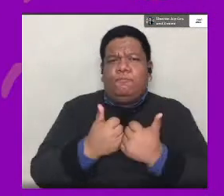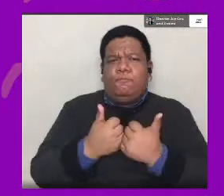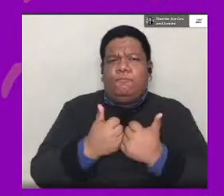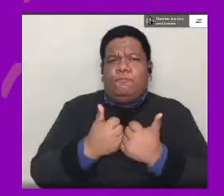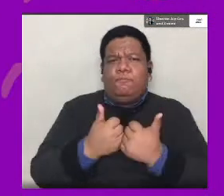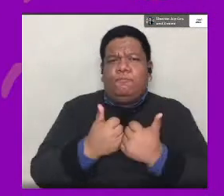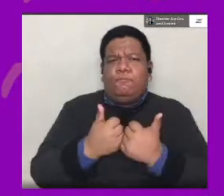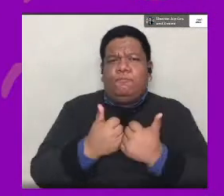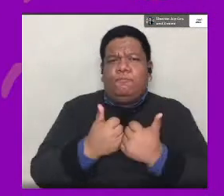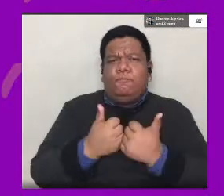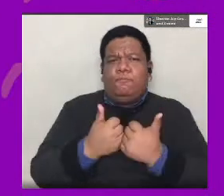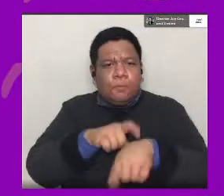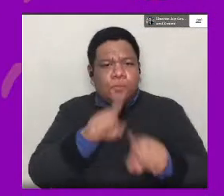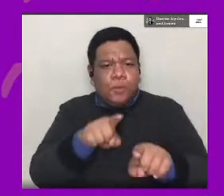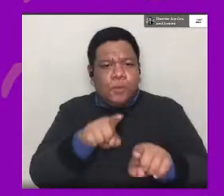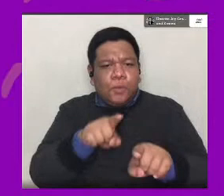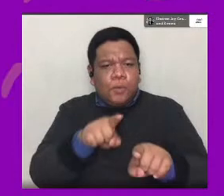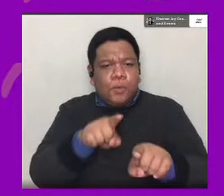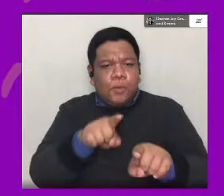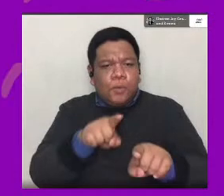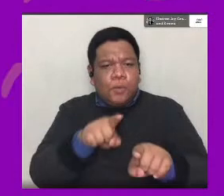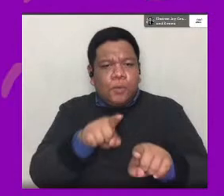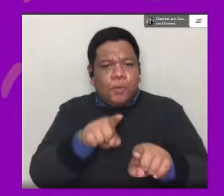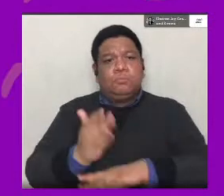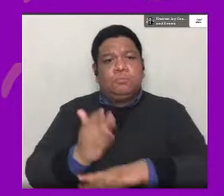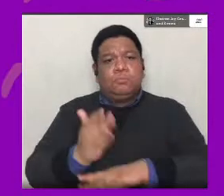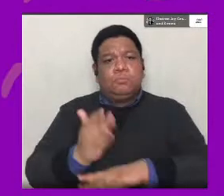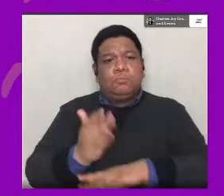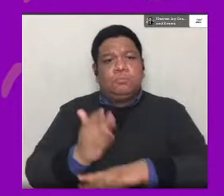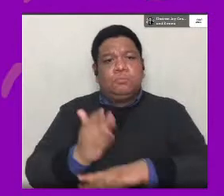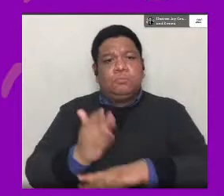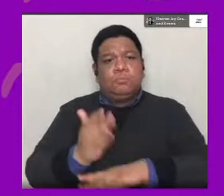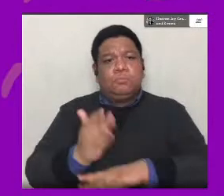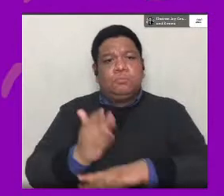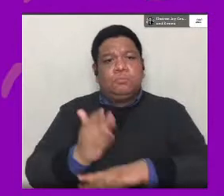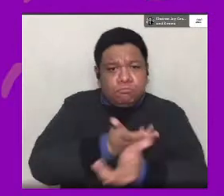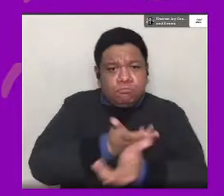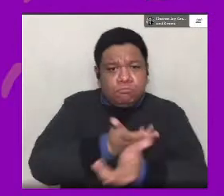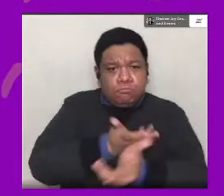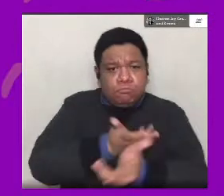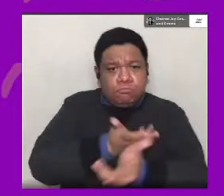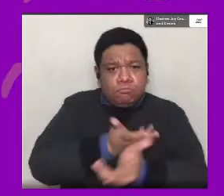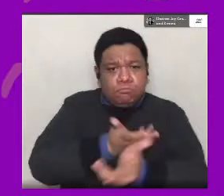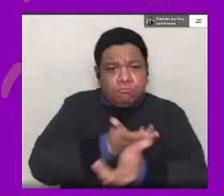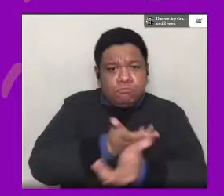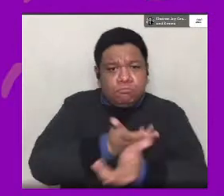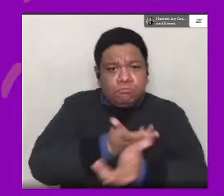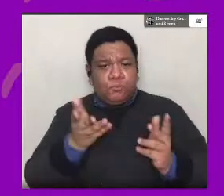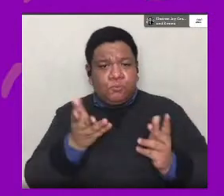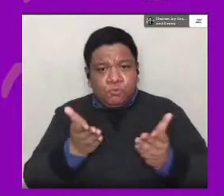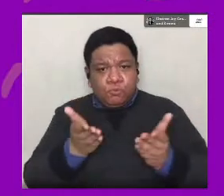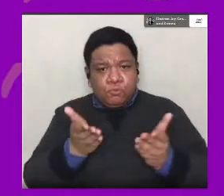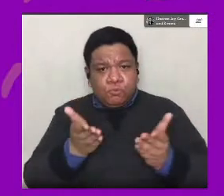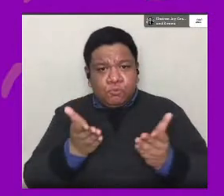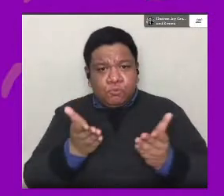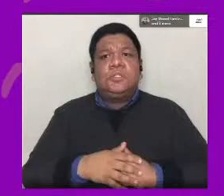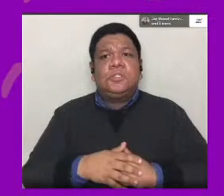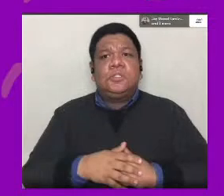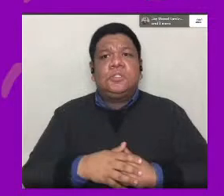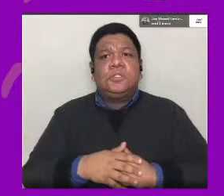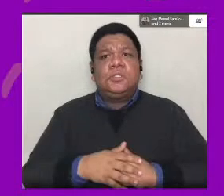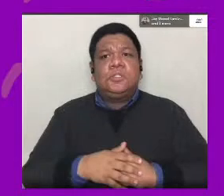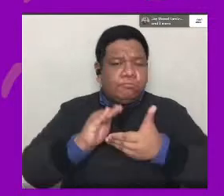to improve communication and engagement with populations we serve, and to reduce incidents significantly